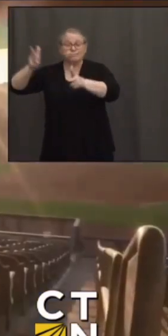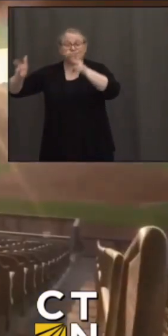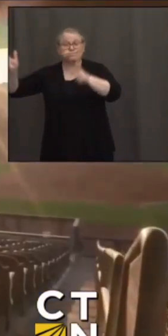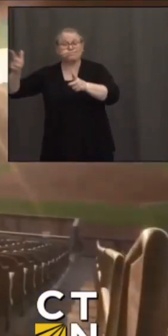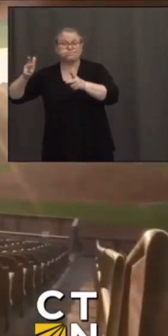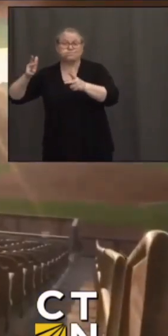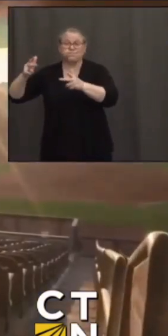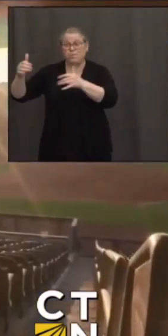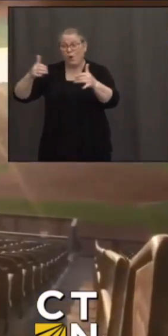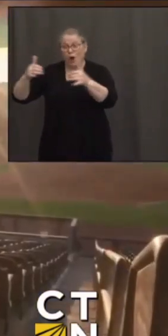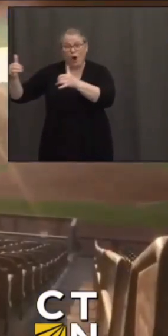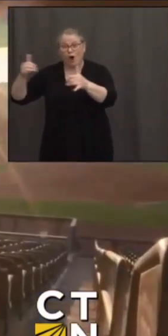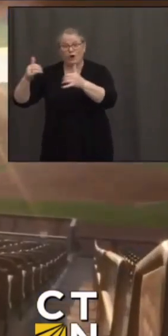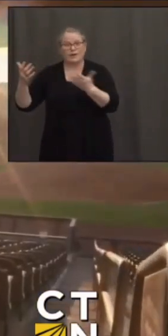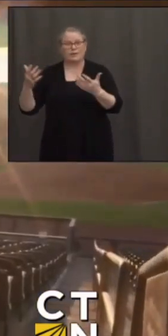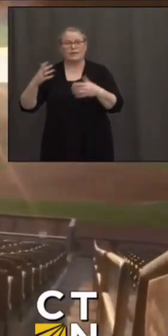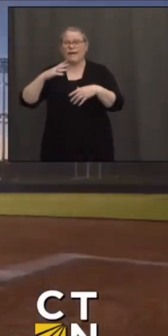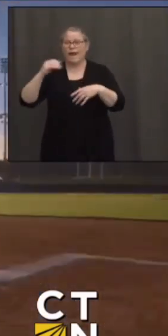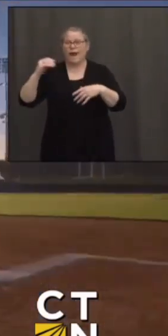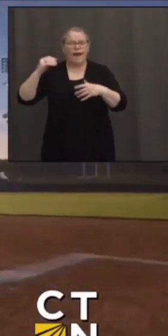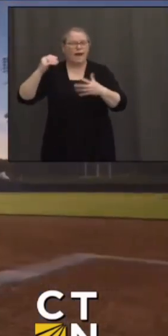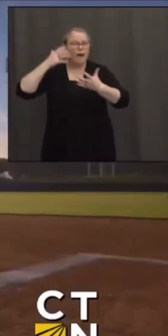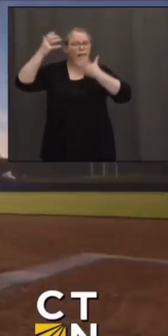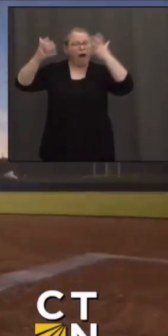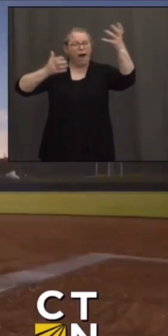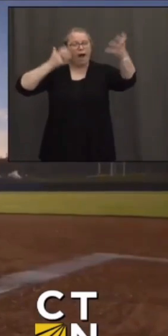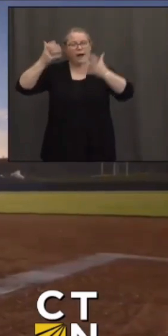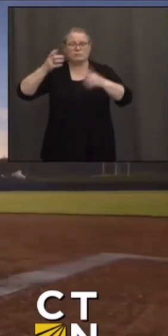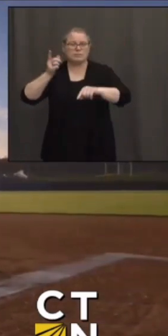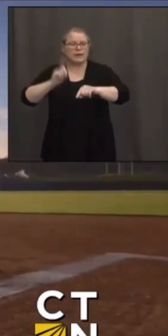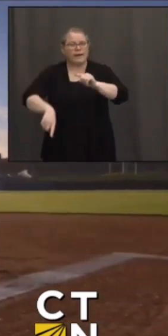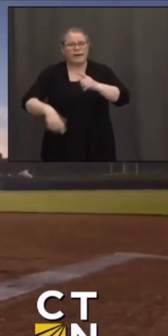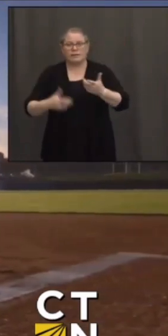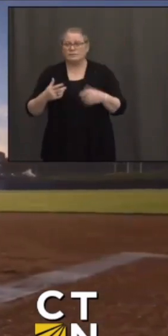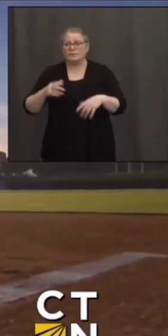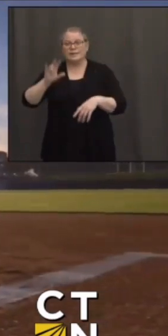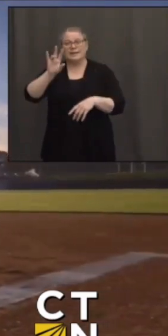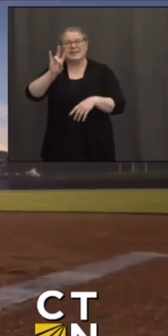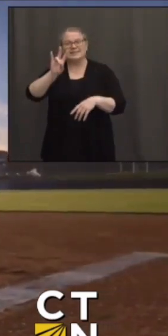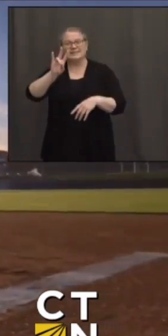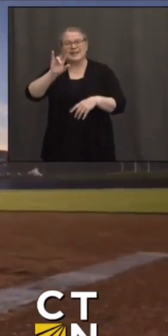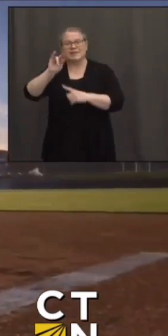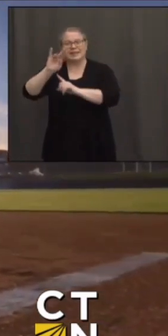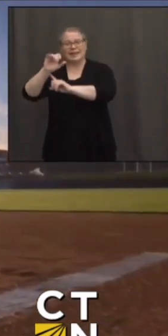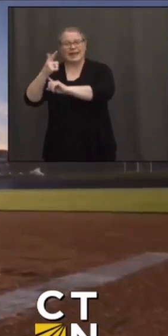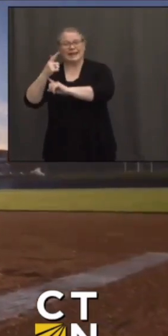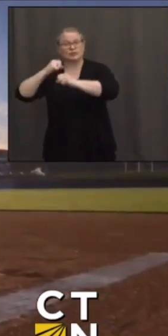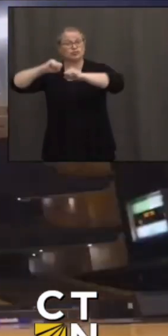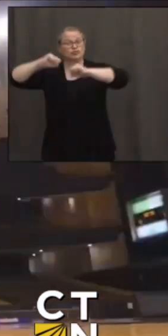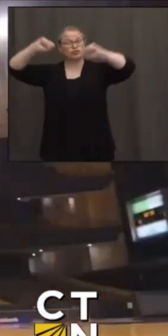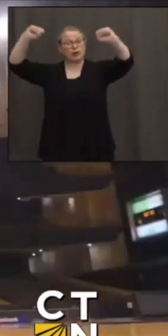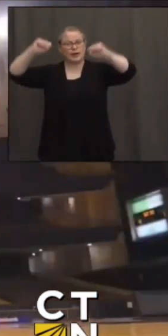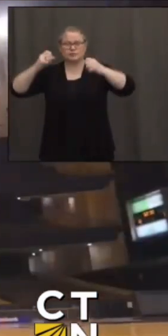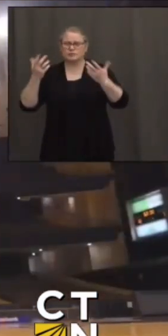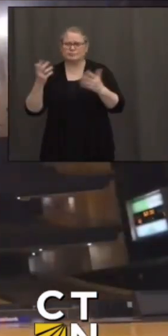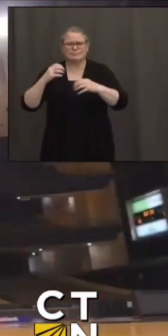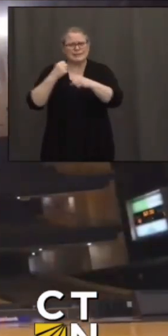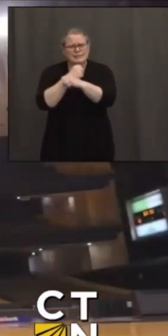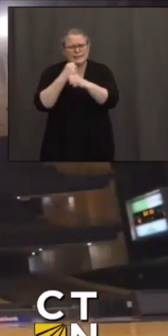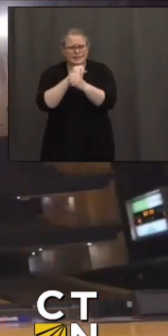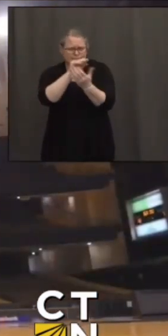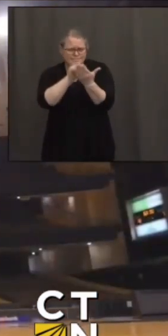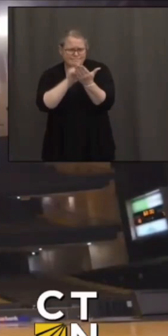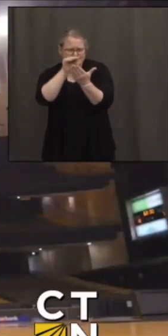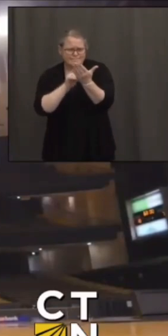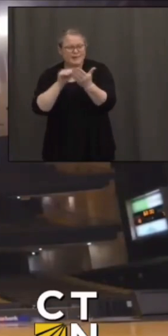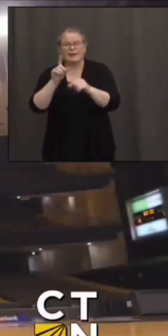seats don't sing during seventh inning stretches. And they don't know stats or superstitions. There's a